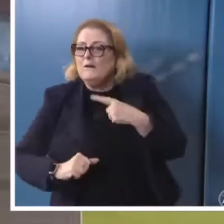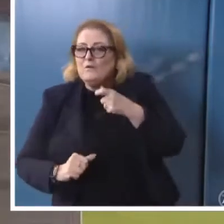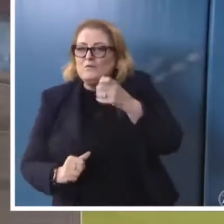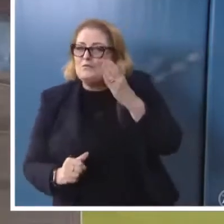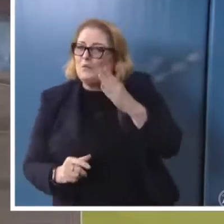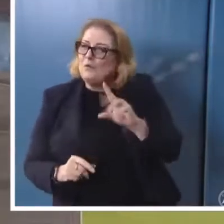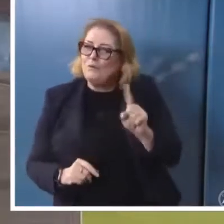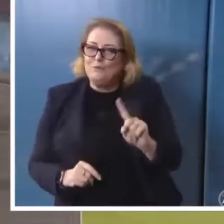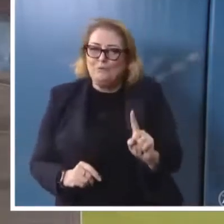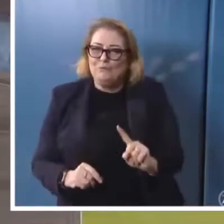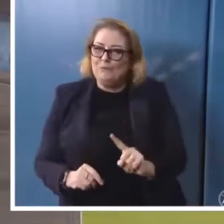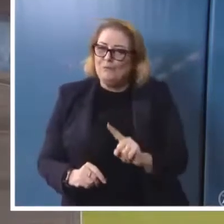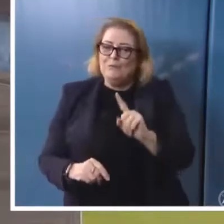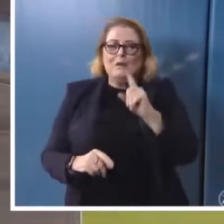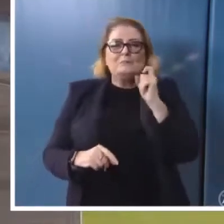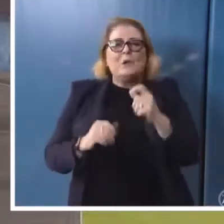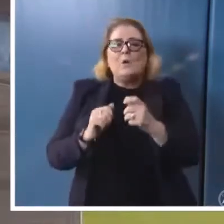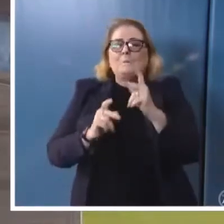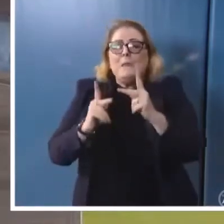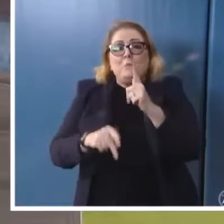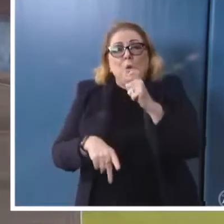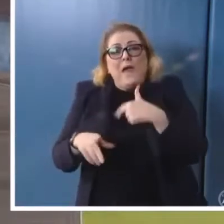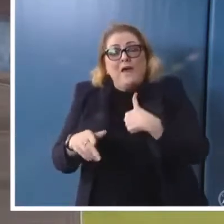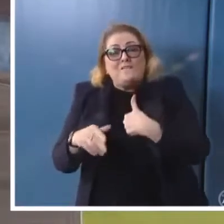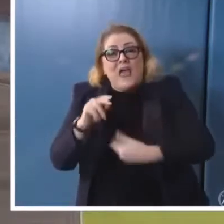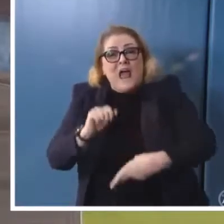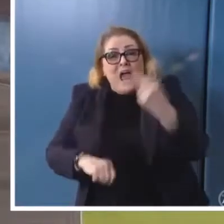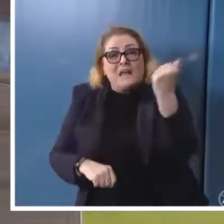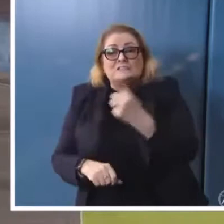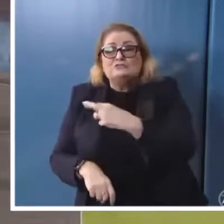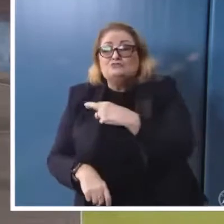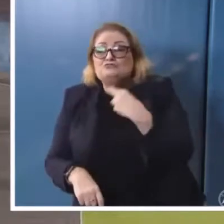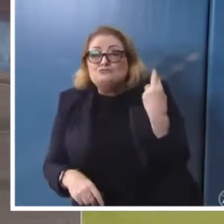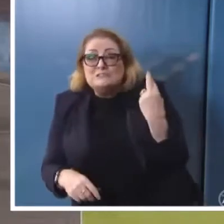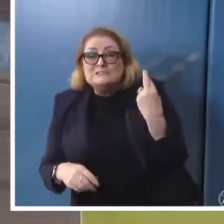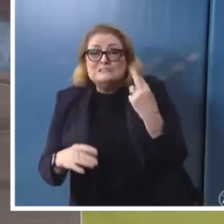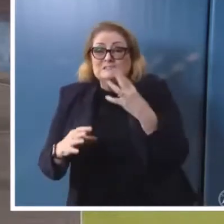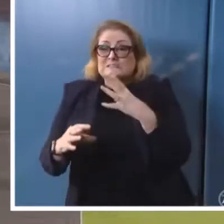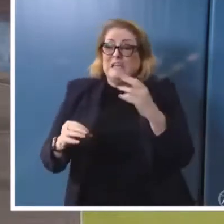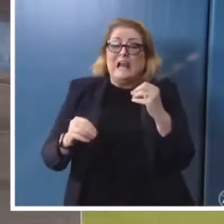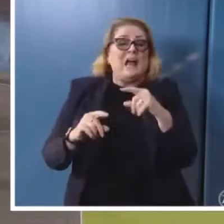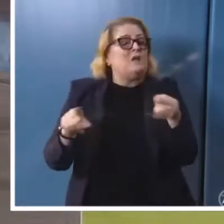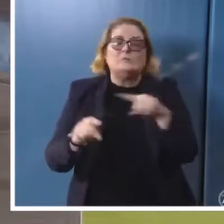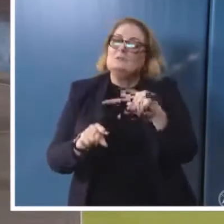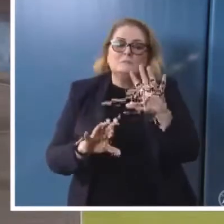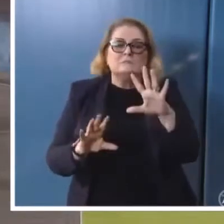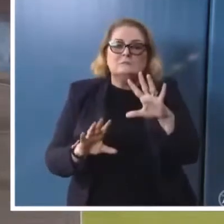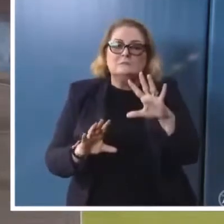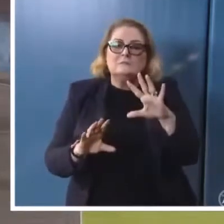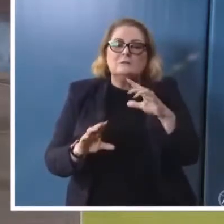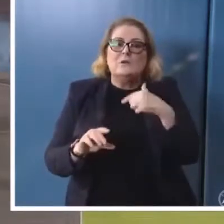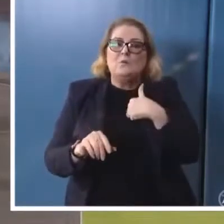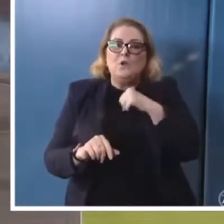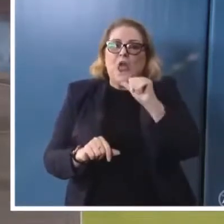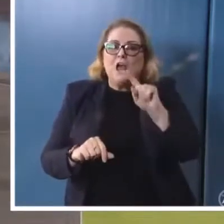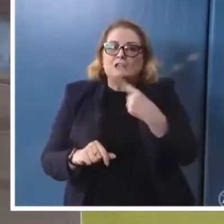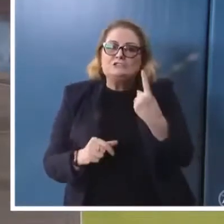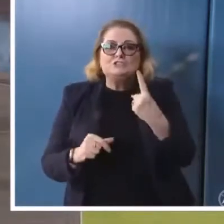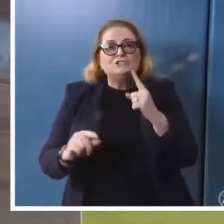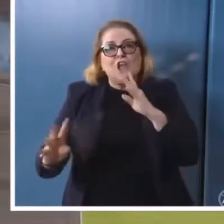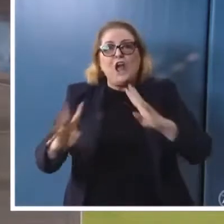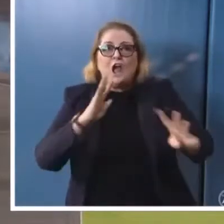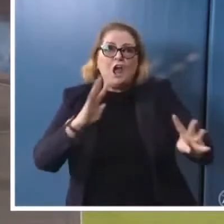risk and with the greatest exposure to the virus. We don't just talk about vaccine equity. We've designed our